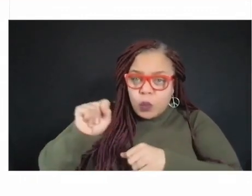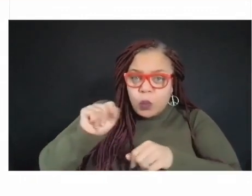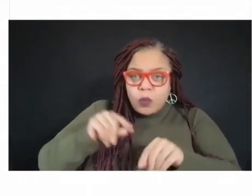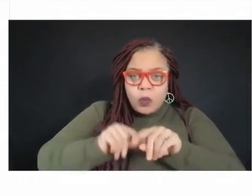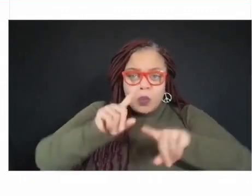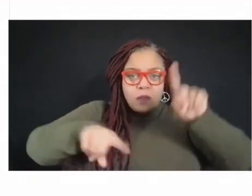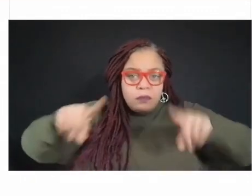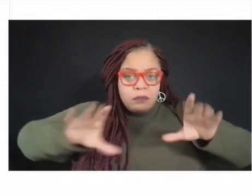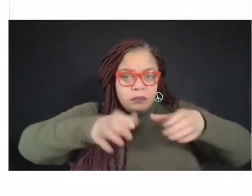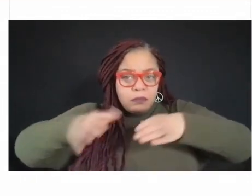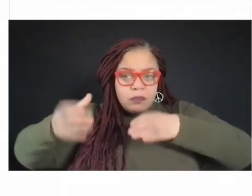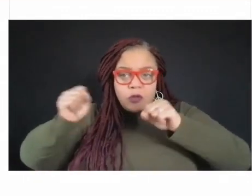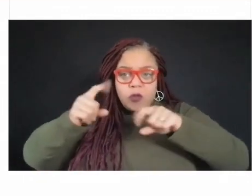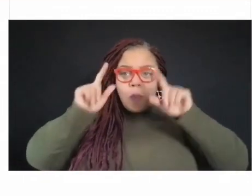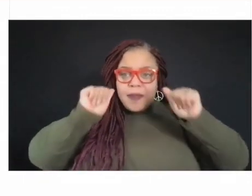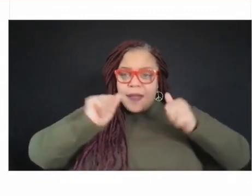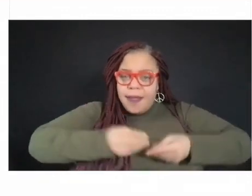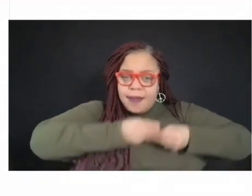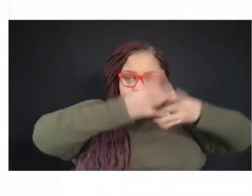populations.